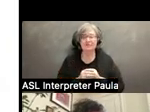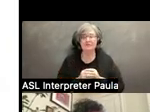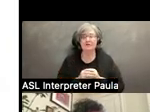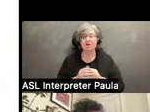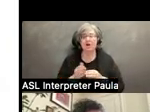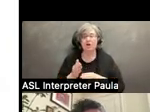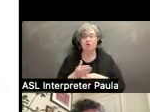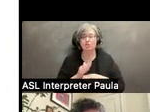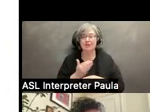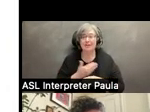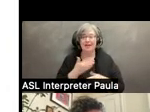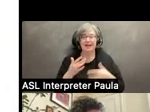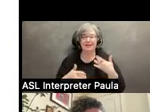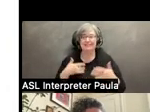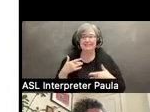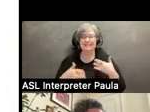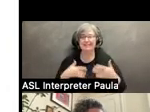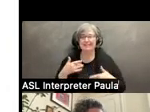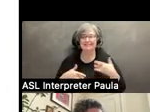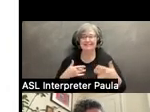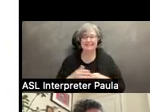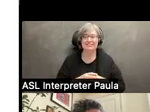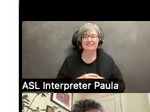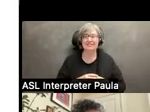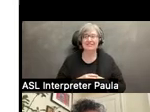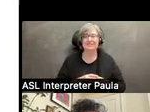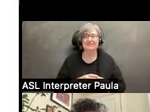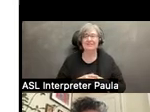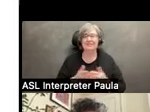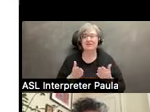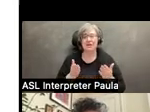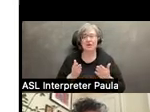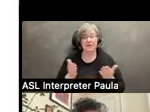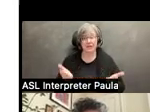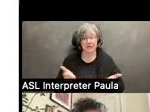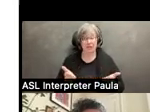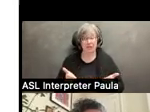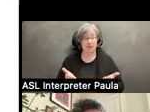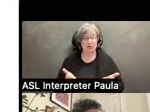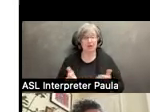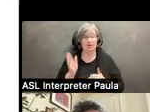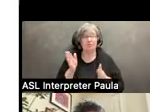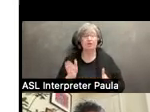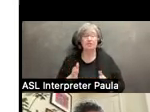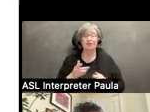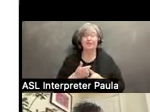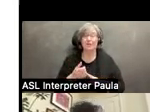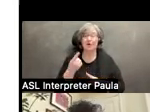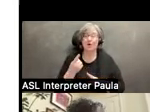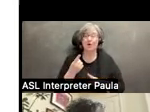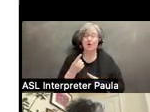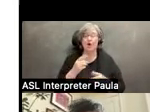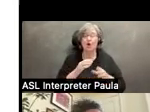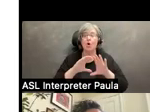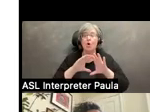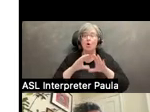with you our excitement to have here with us a presenter from one of the